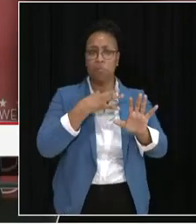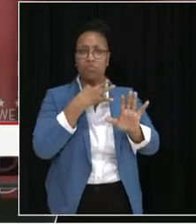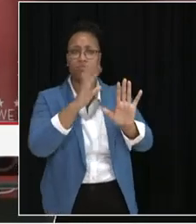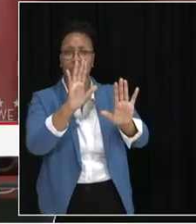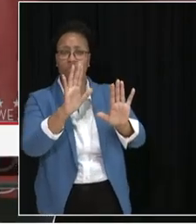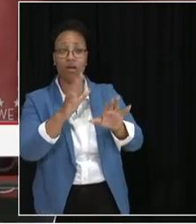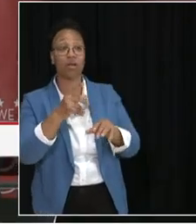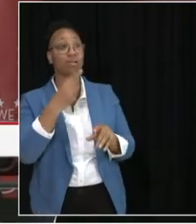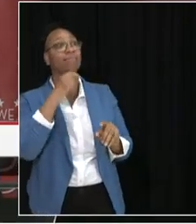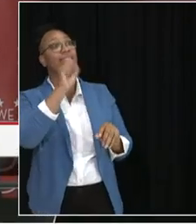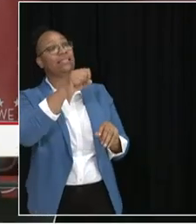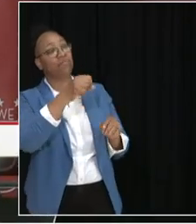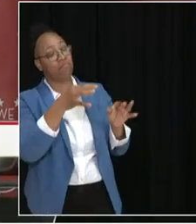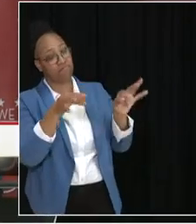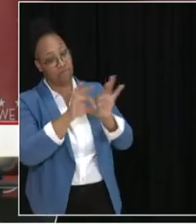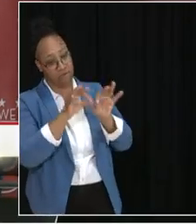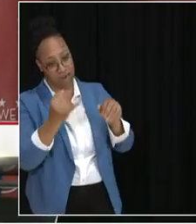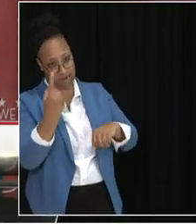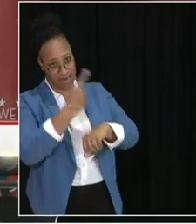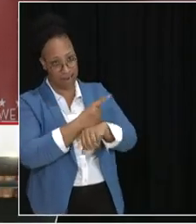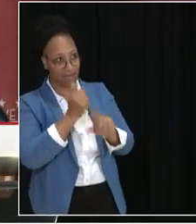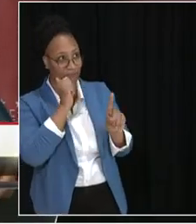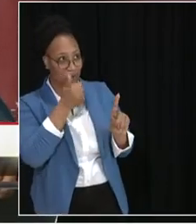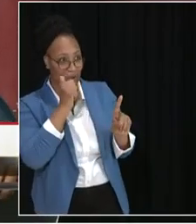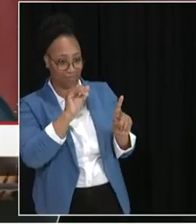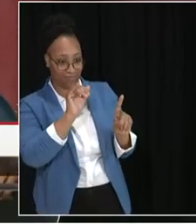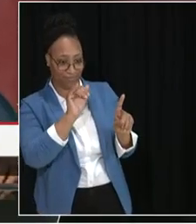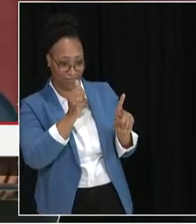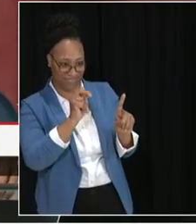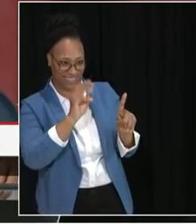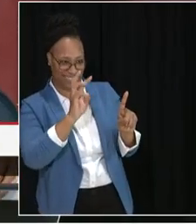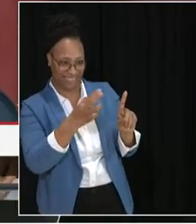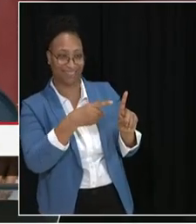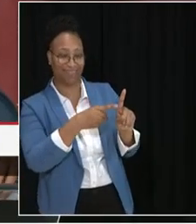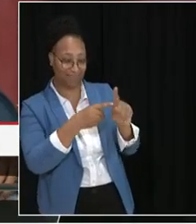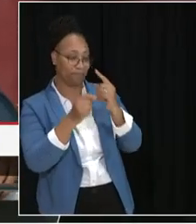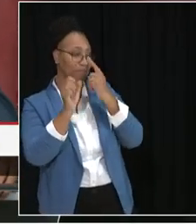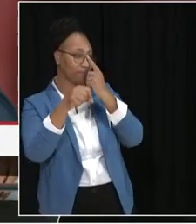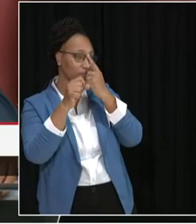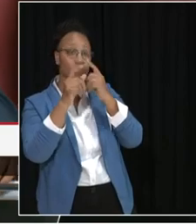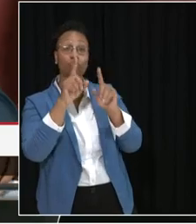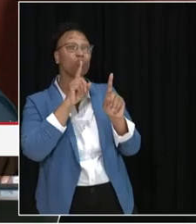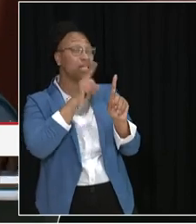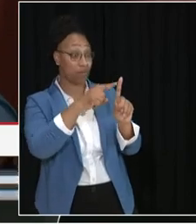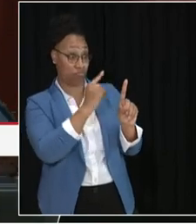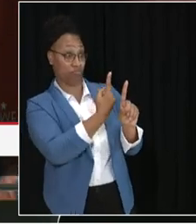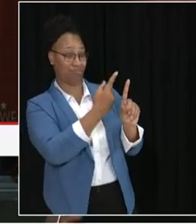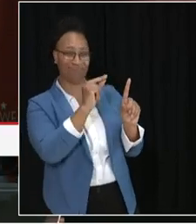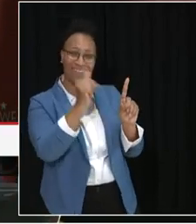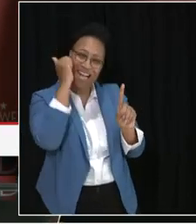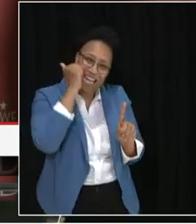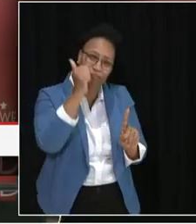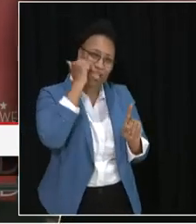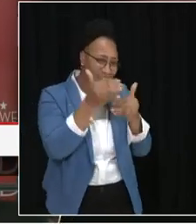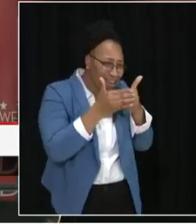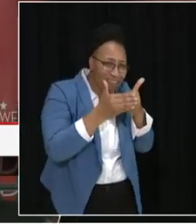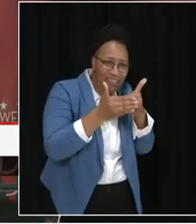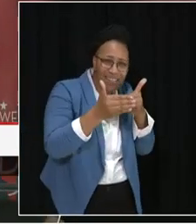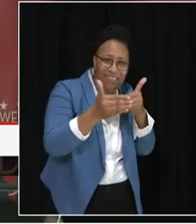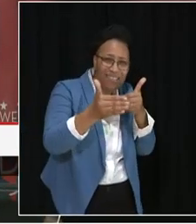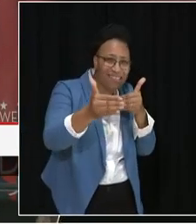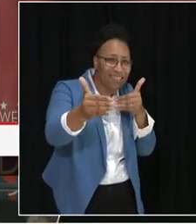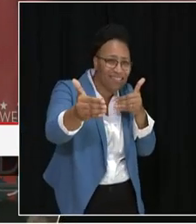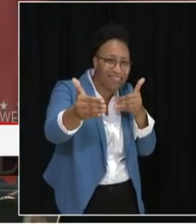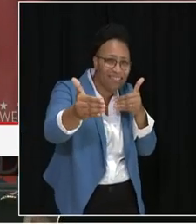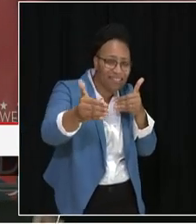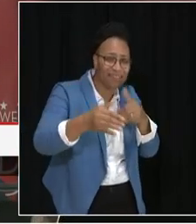play an important role every day. The chief, Donnelly, was with us throughout the response at